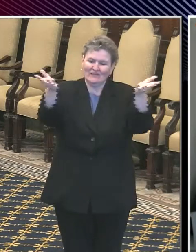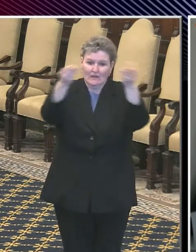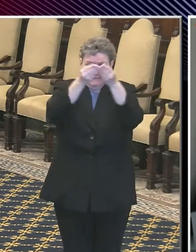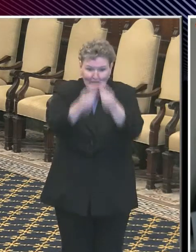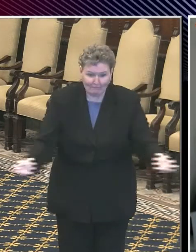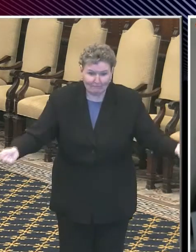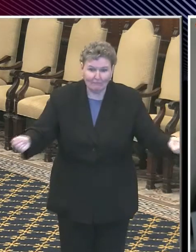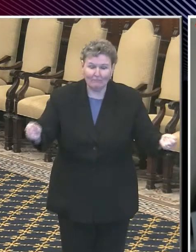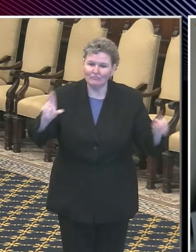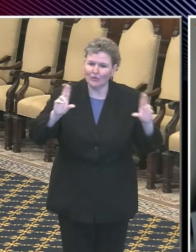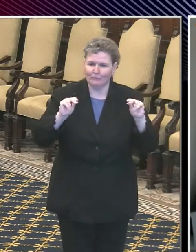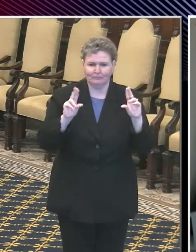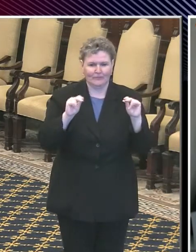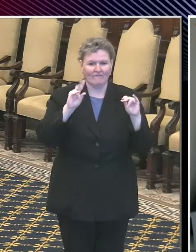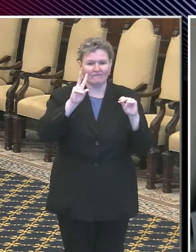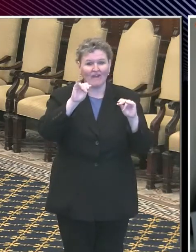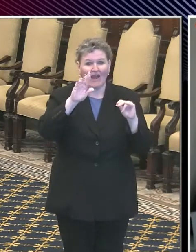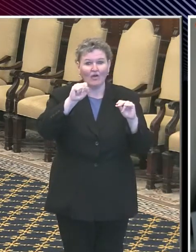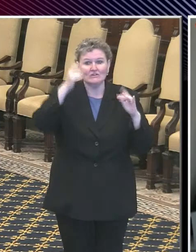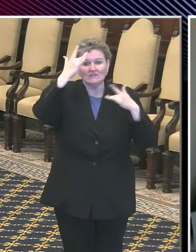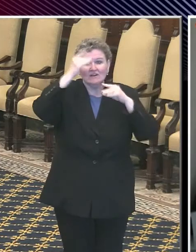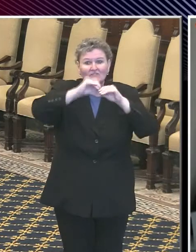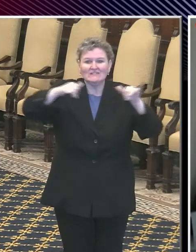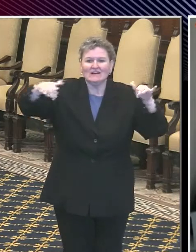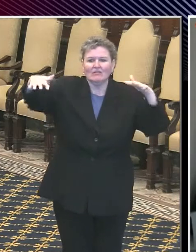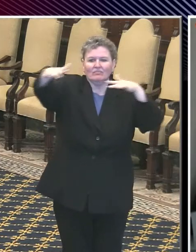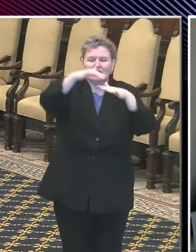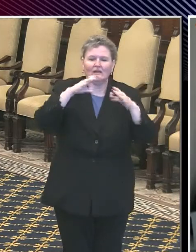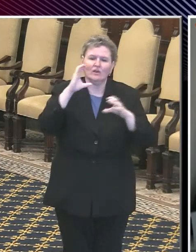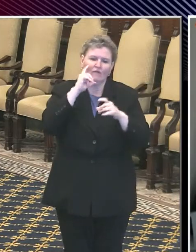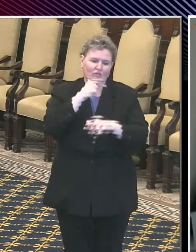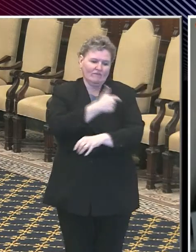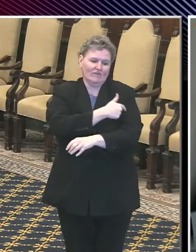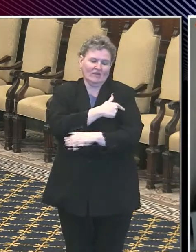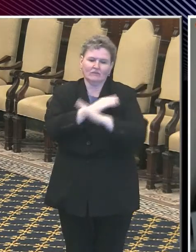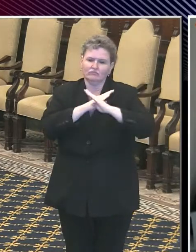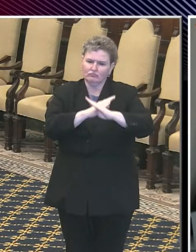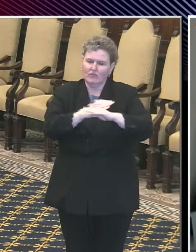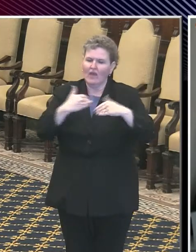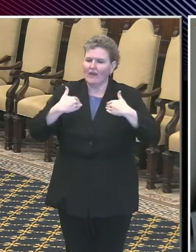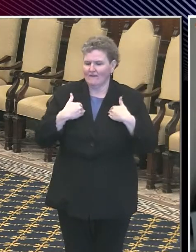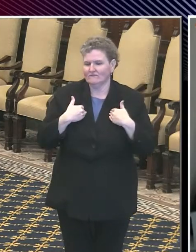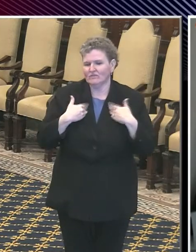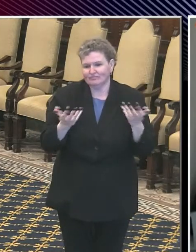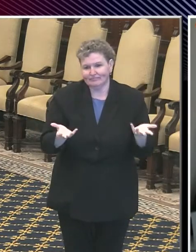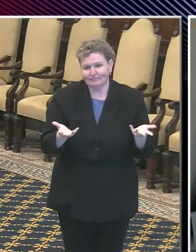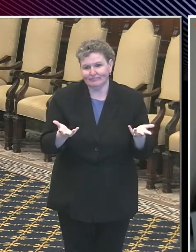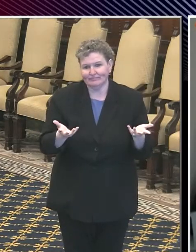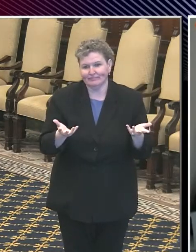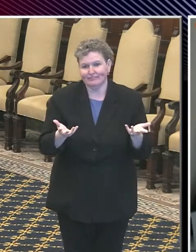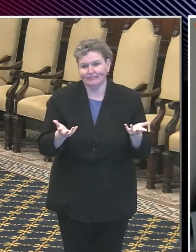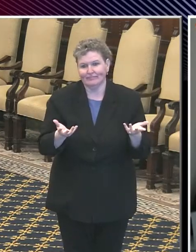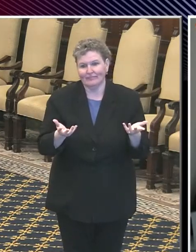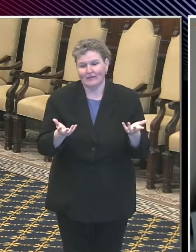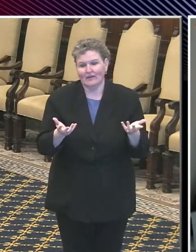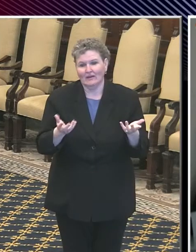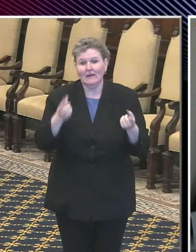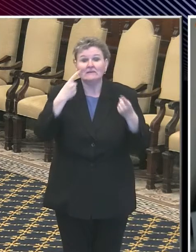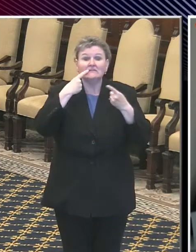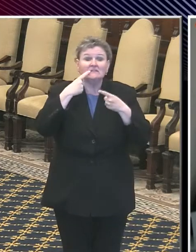And we will be putting in place systems for contact tracing. What that means, what contact tracing is interviewing people who have the